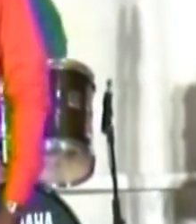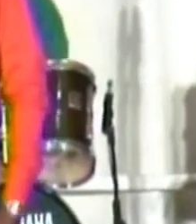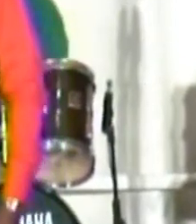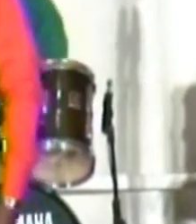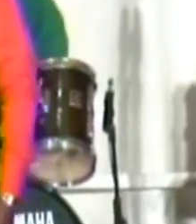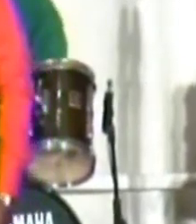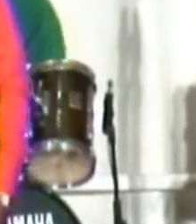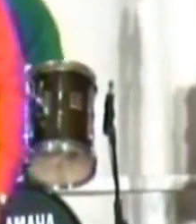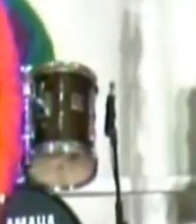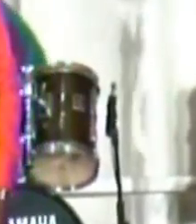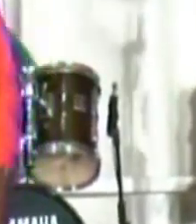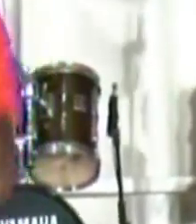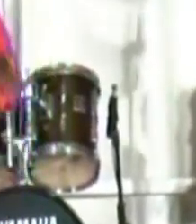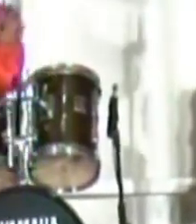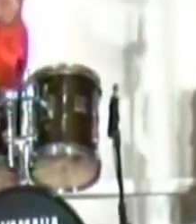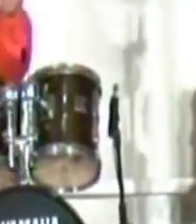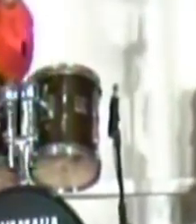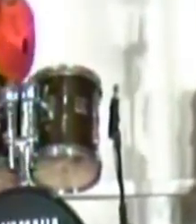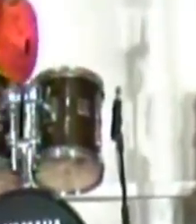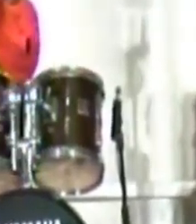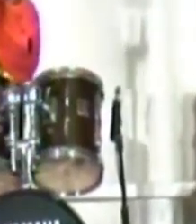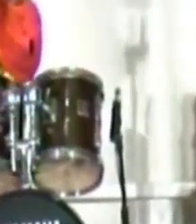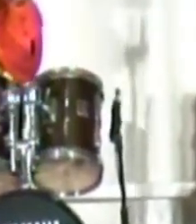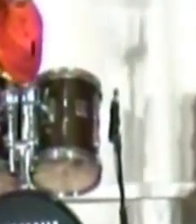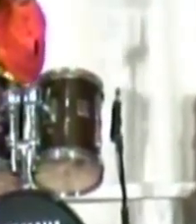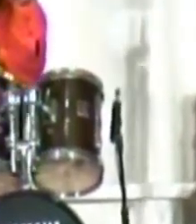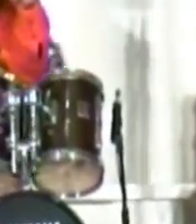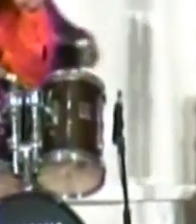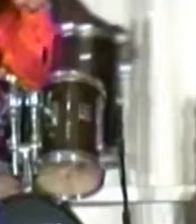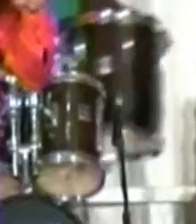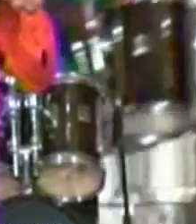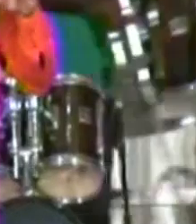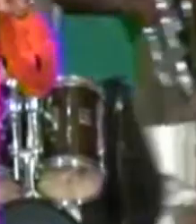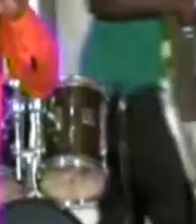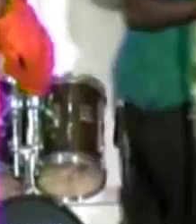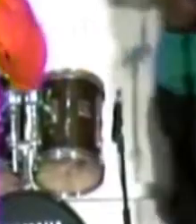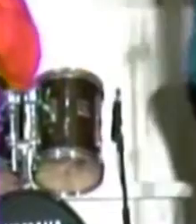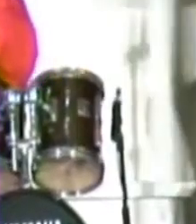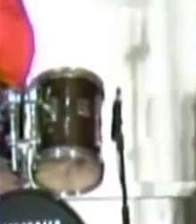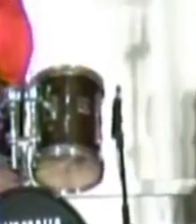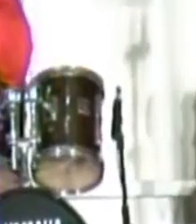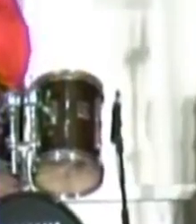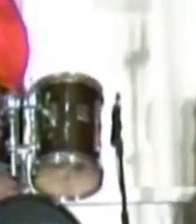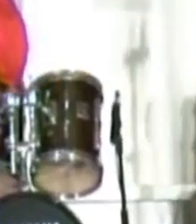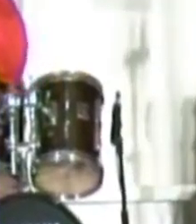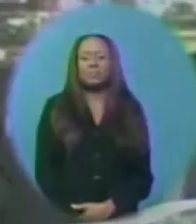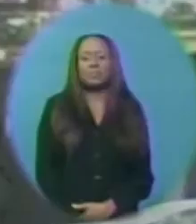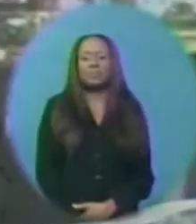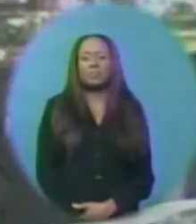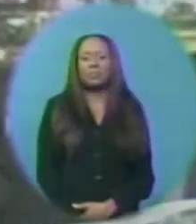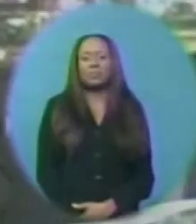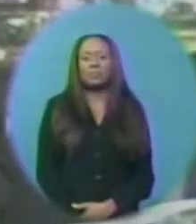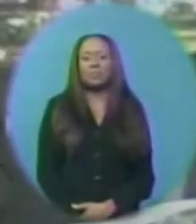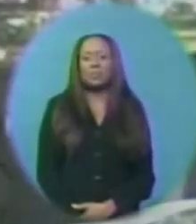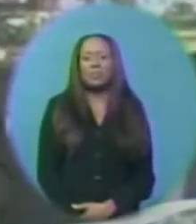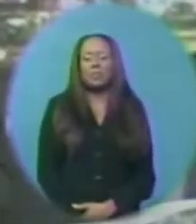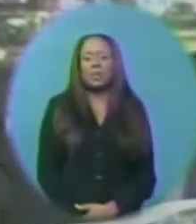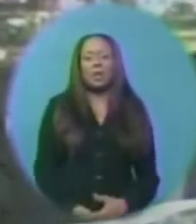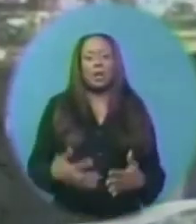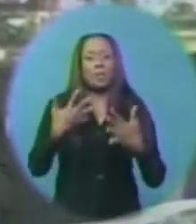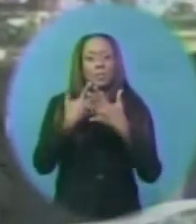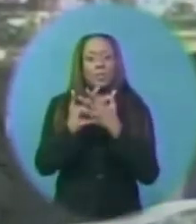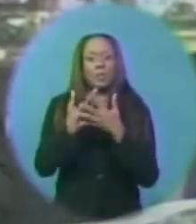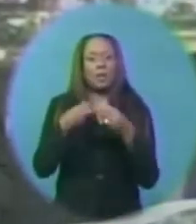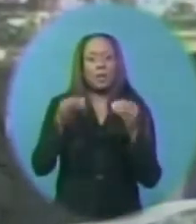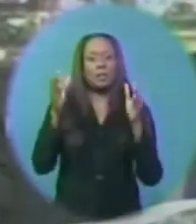family activities where we focus on our needs and not so much on the wants. A prison